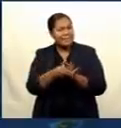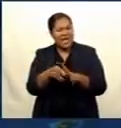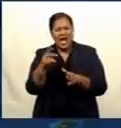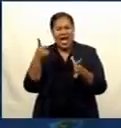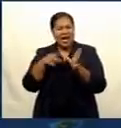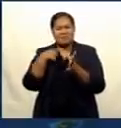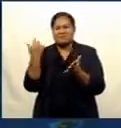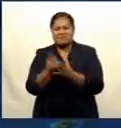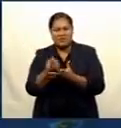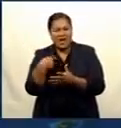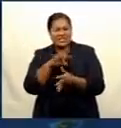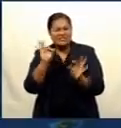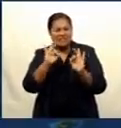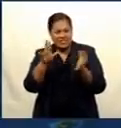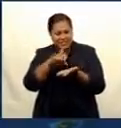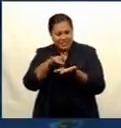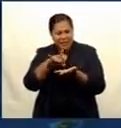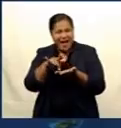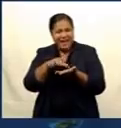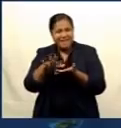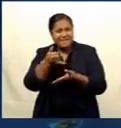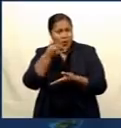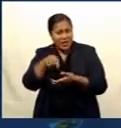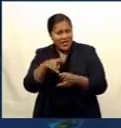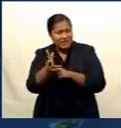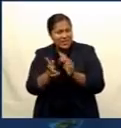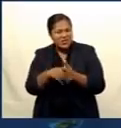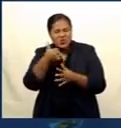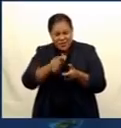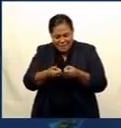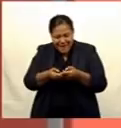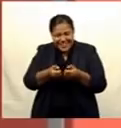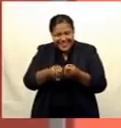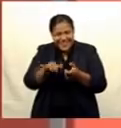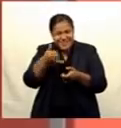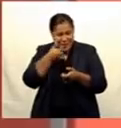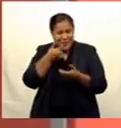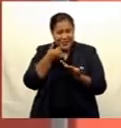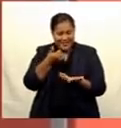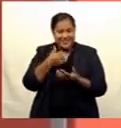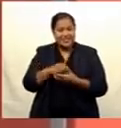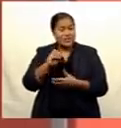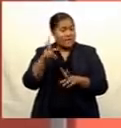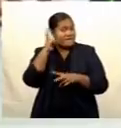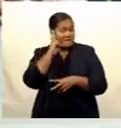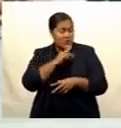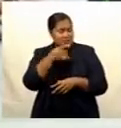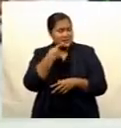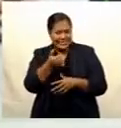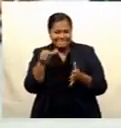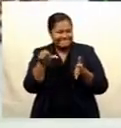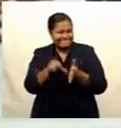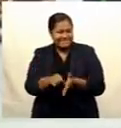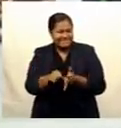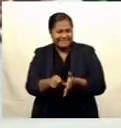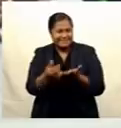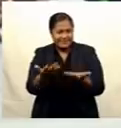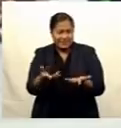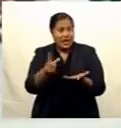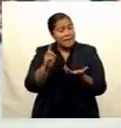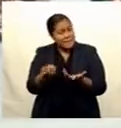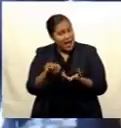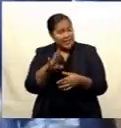not have smartphones here in the village. We use button phones instead. Vodafone say they are in a difficult situation, but